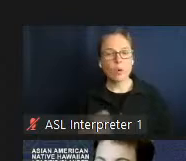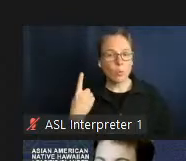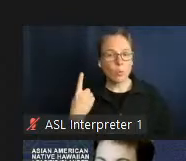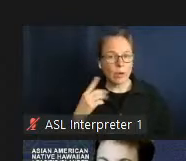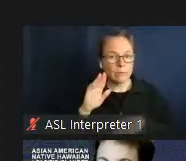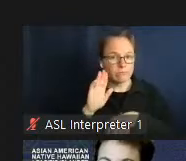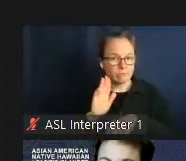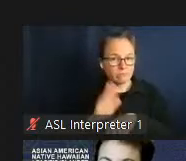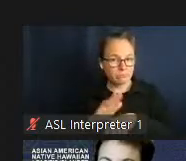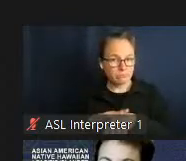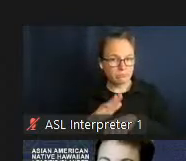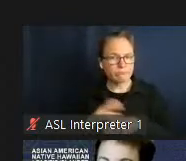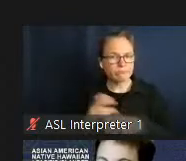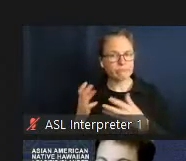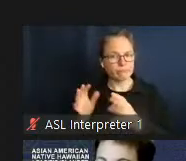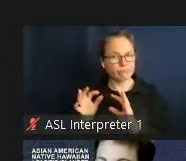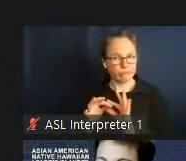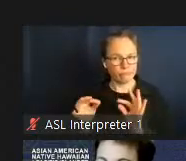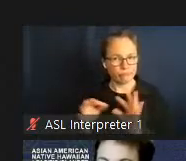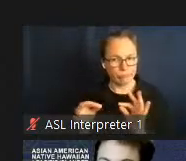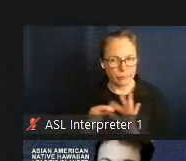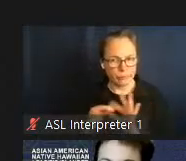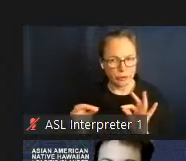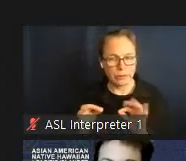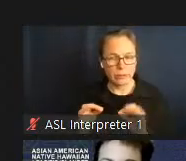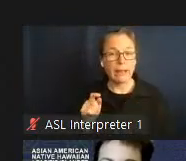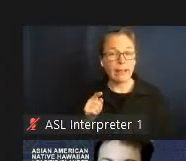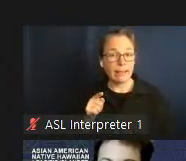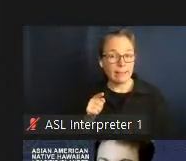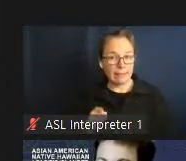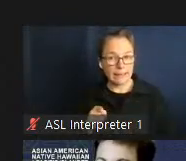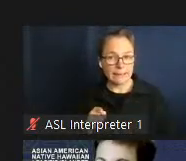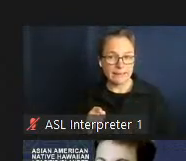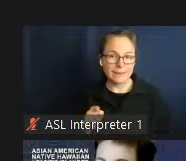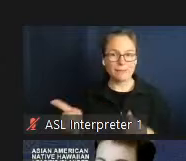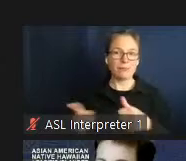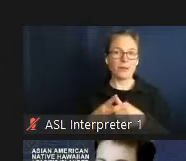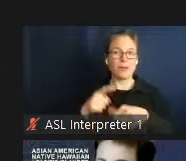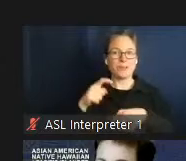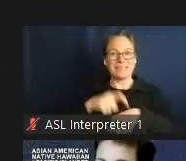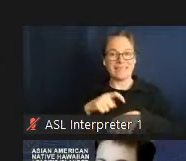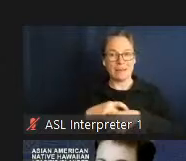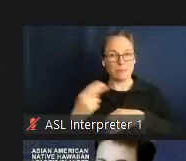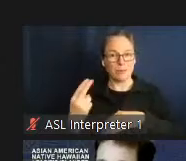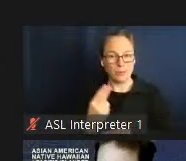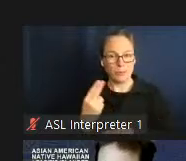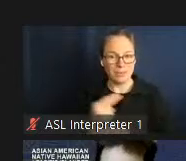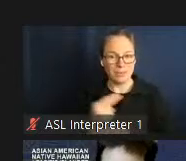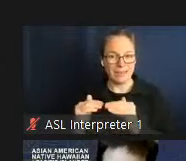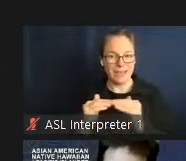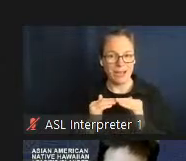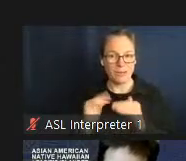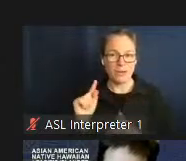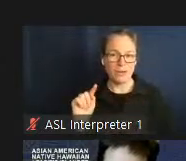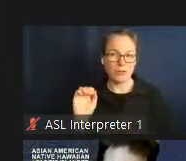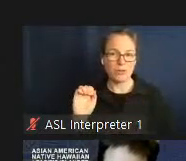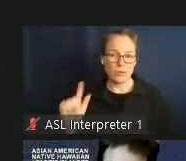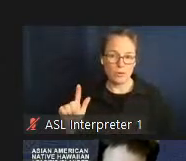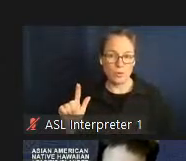mentioned before, this is the inaugural budget equity tool. The budget equity